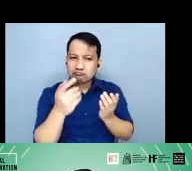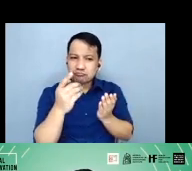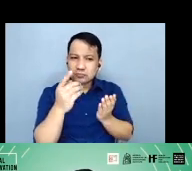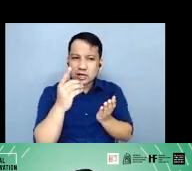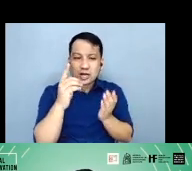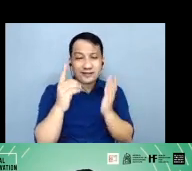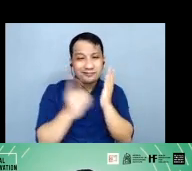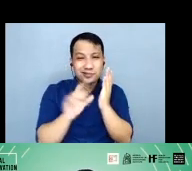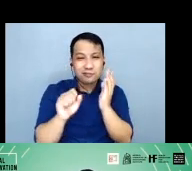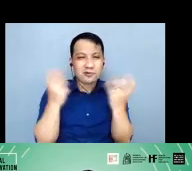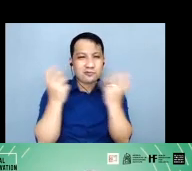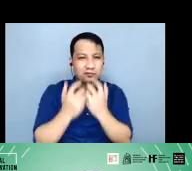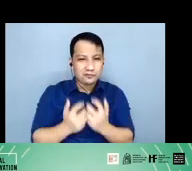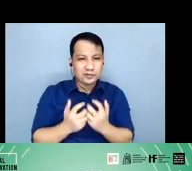fits in.